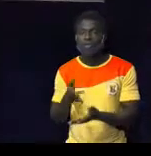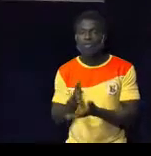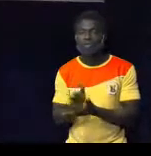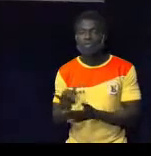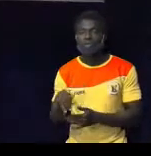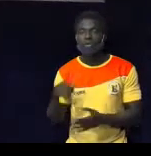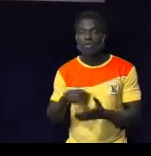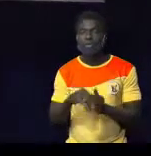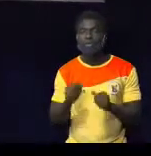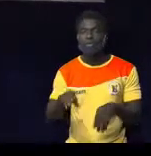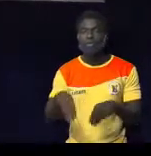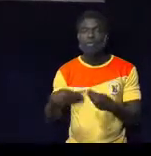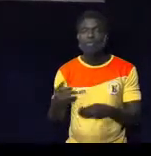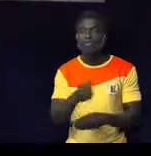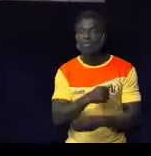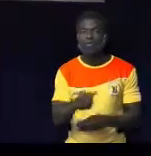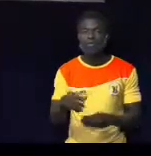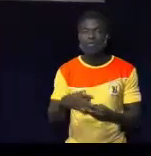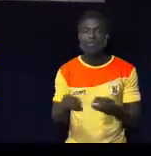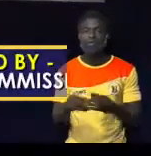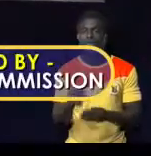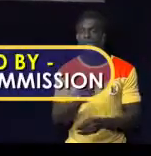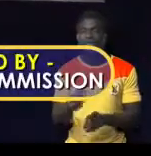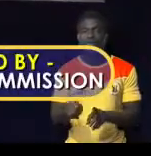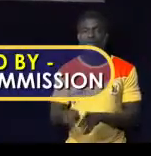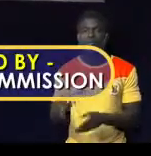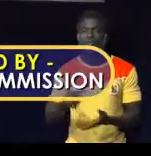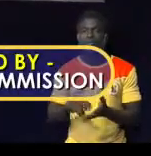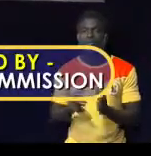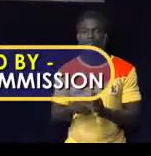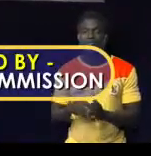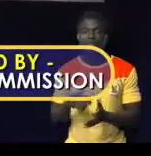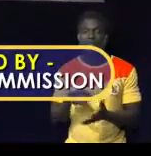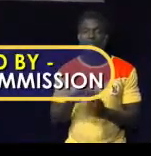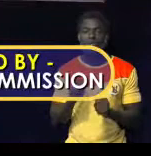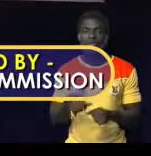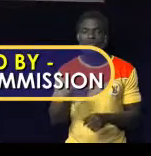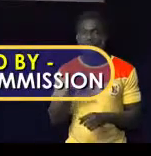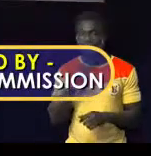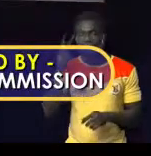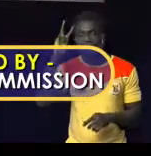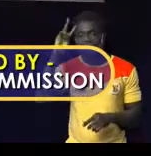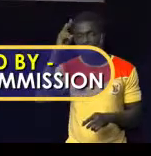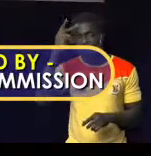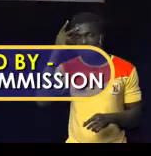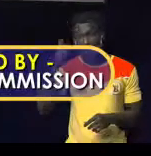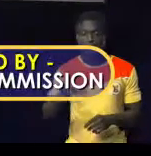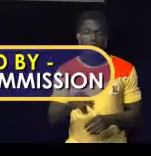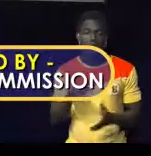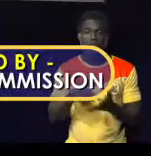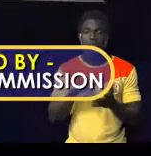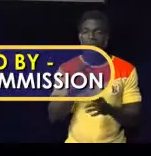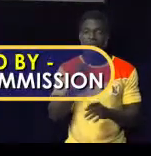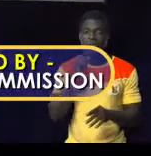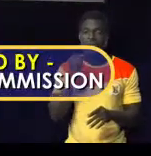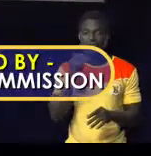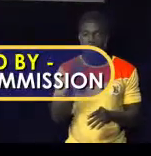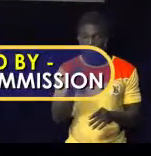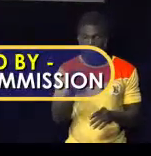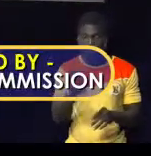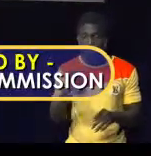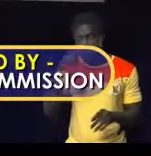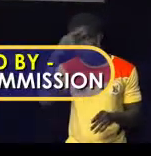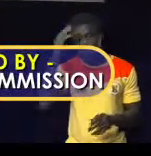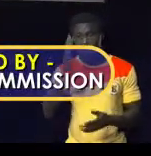the sentence a different meaning. It can cause misunderstanding. This is so